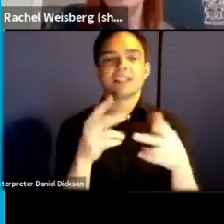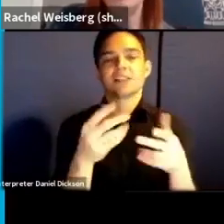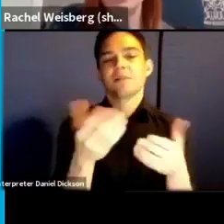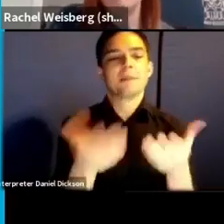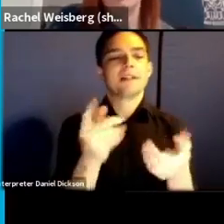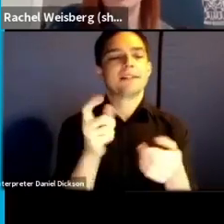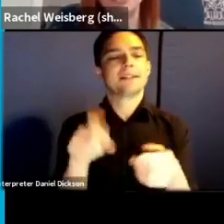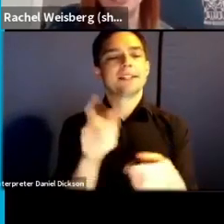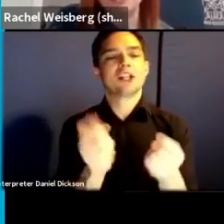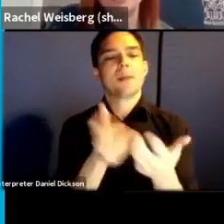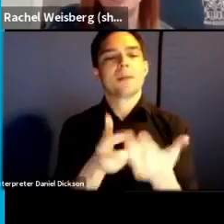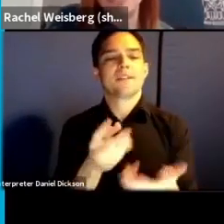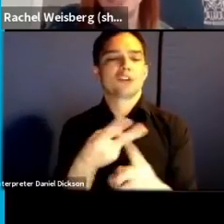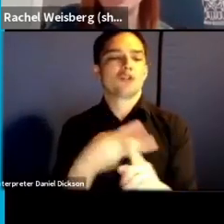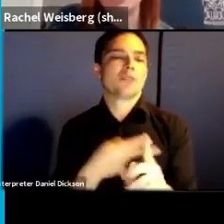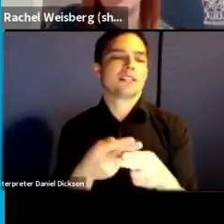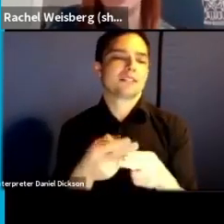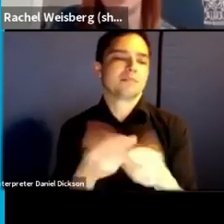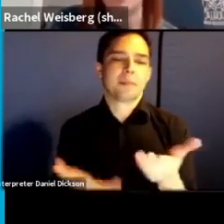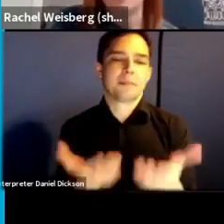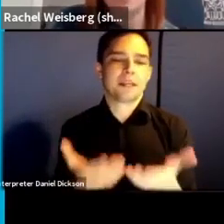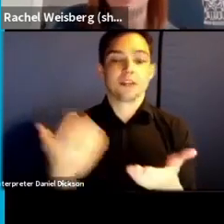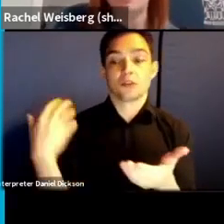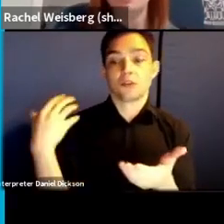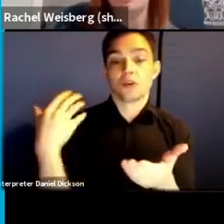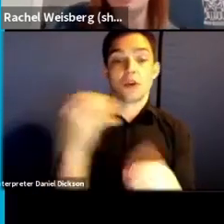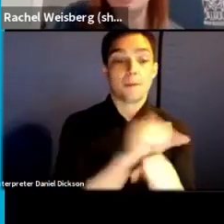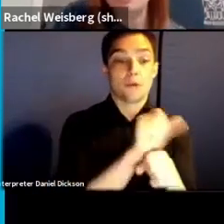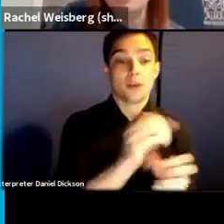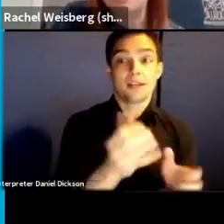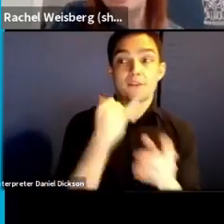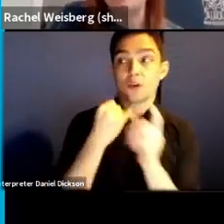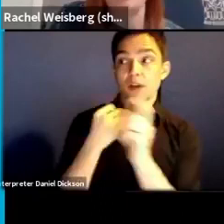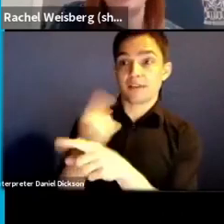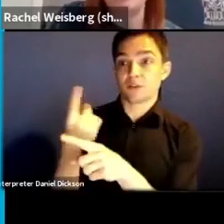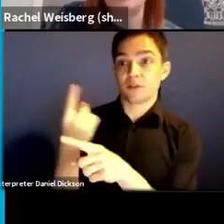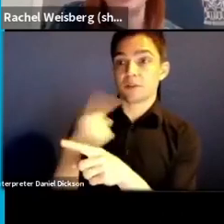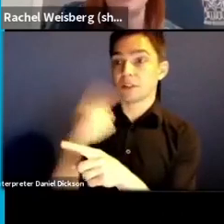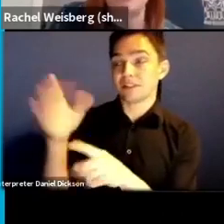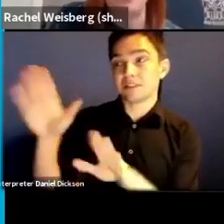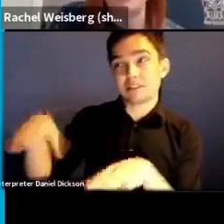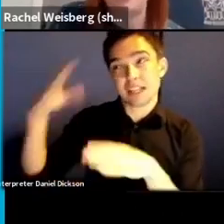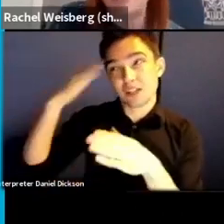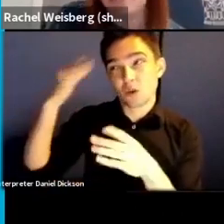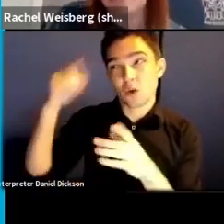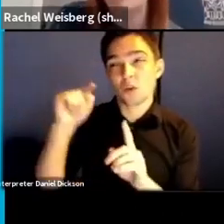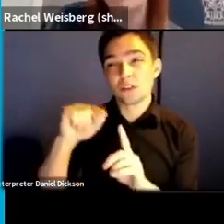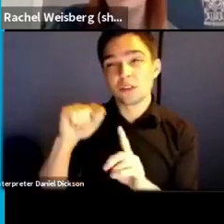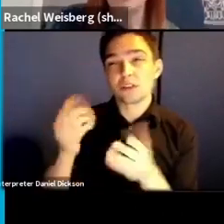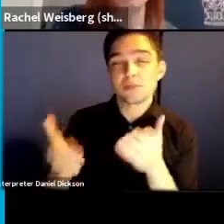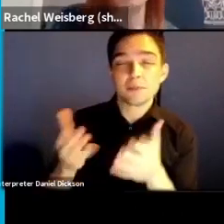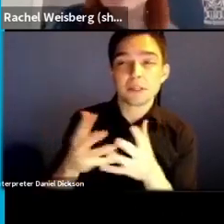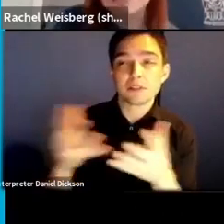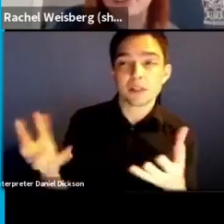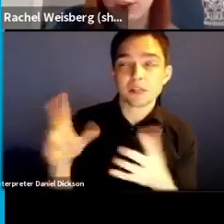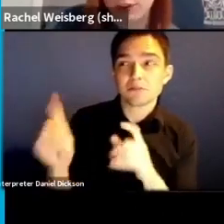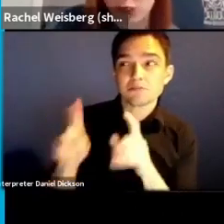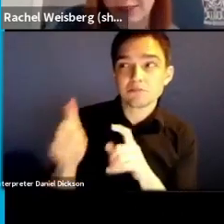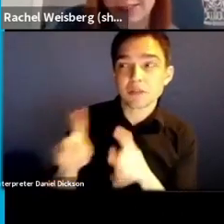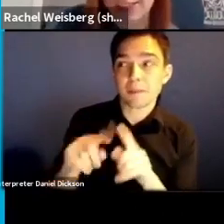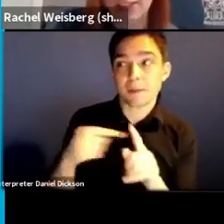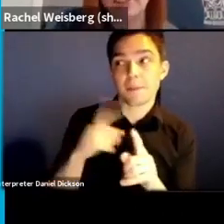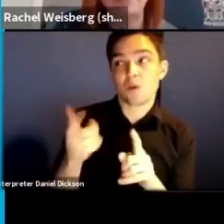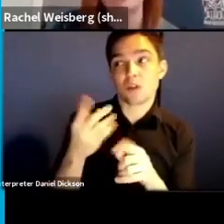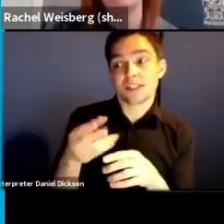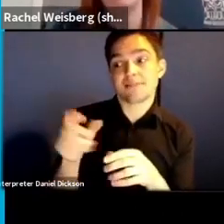I'd encourage employees who are asking for something, explain that. Like, I know this is maybe a lot, but I'm only asking